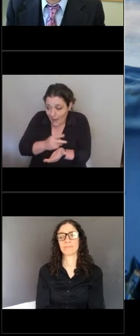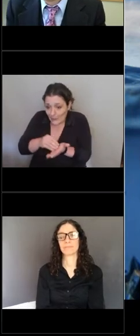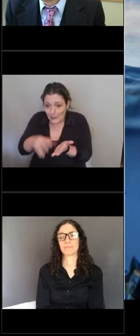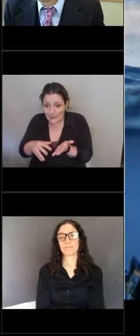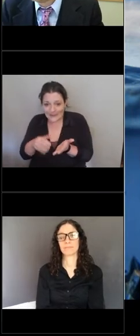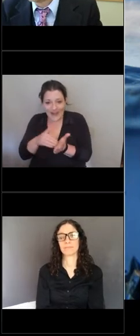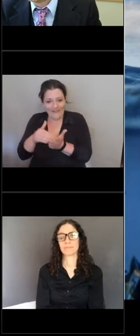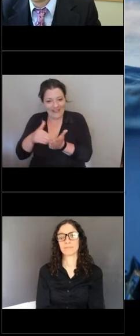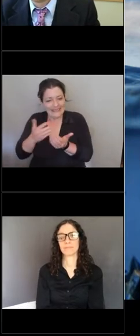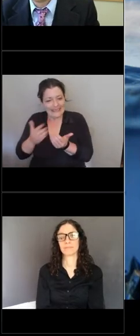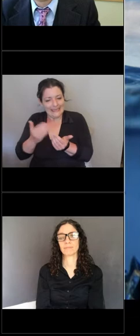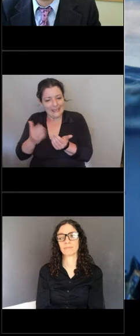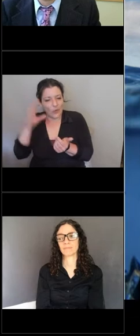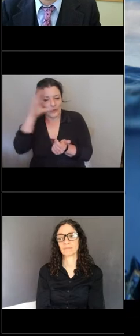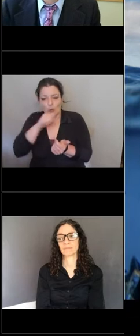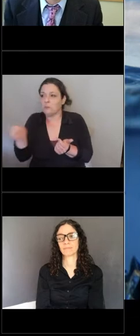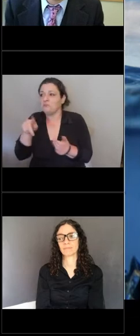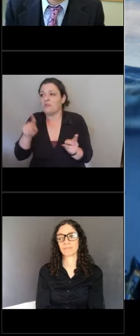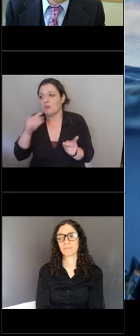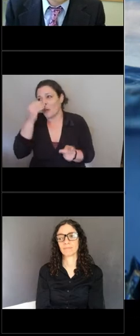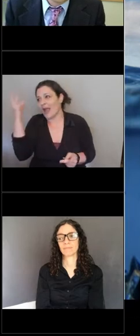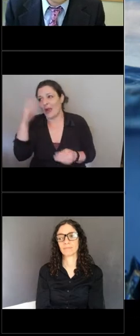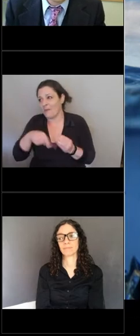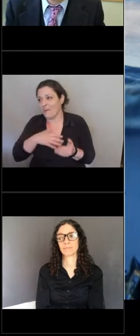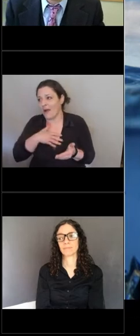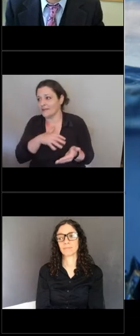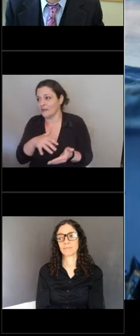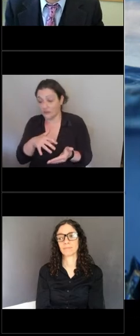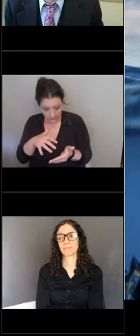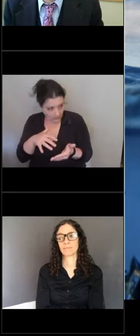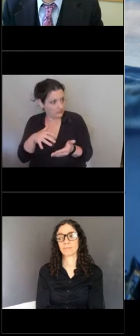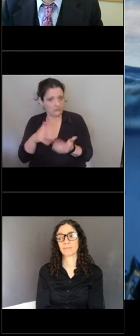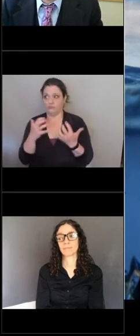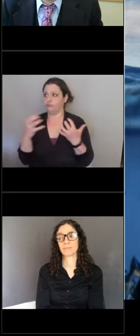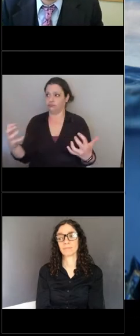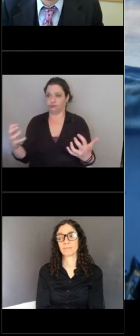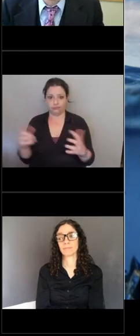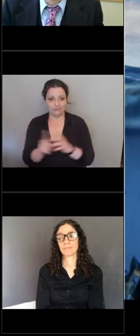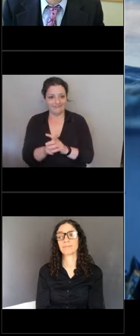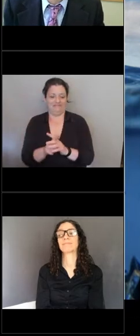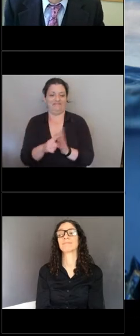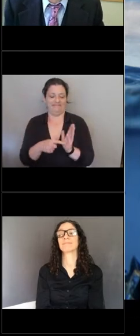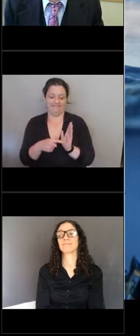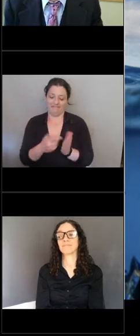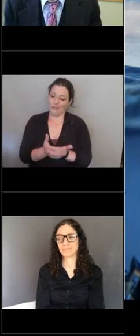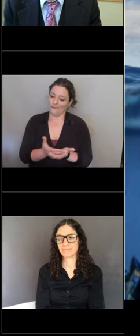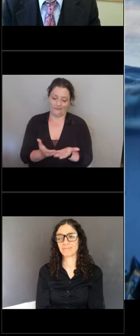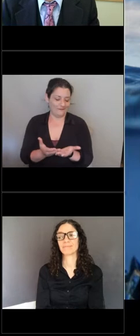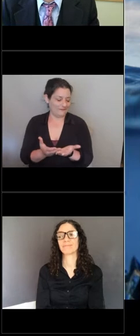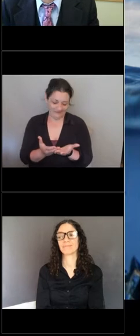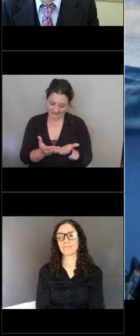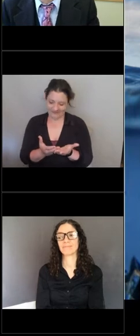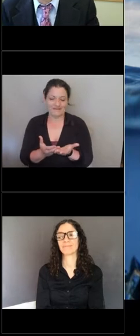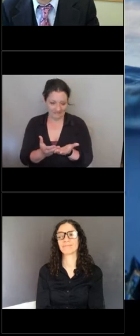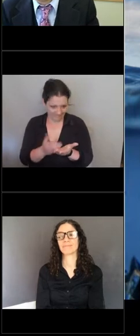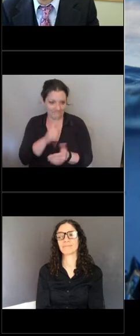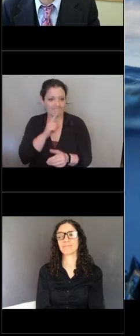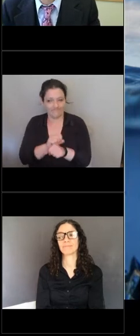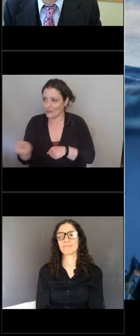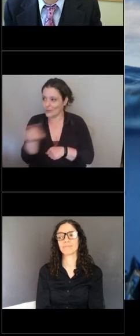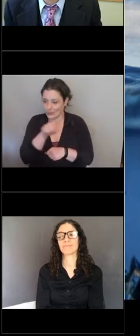doing, and you guys are showing me the opposite. So thank you for that. For today, my talk will be